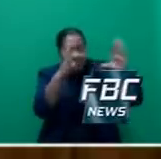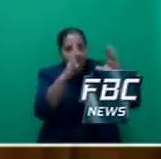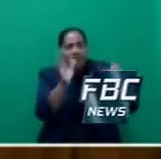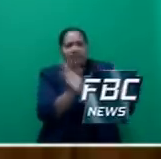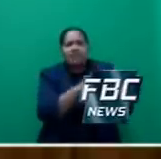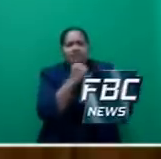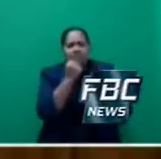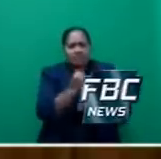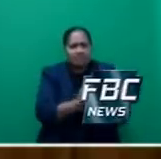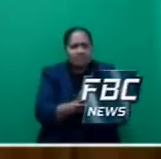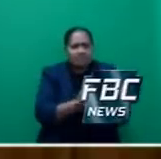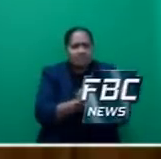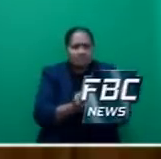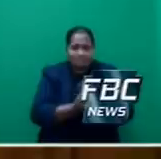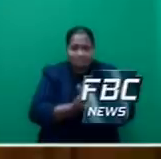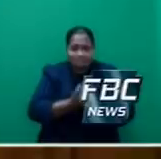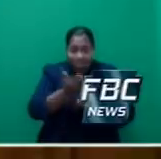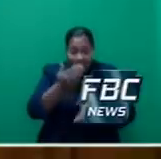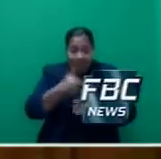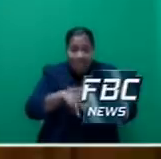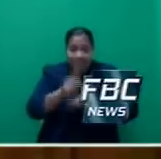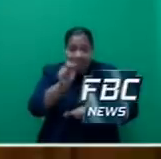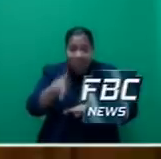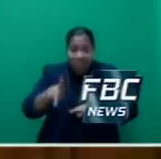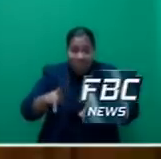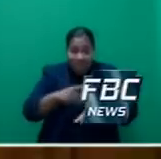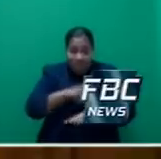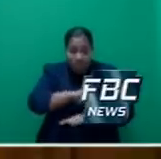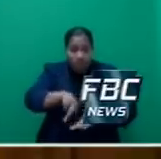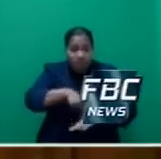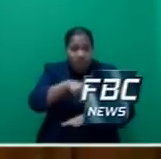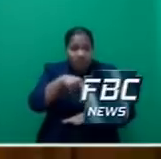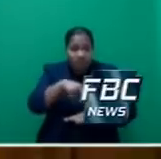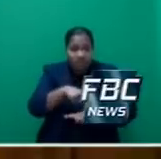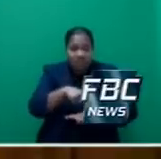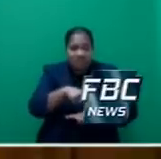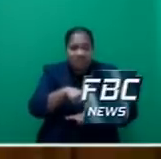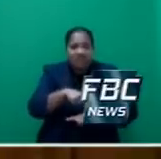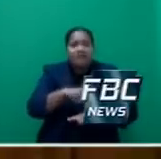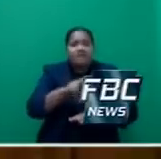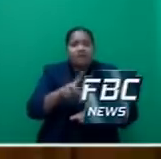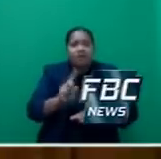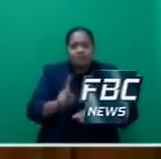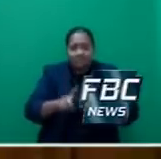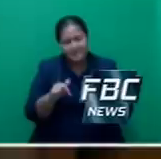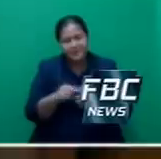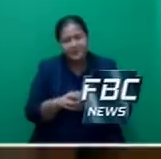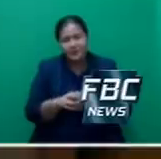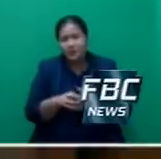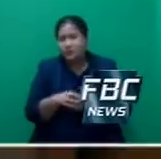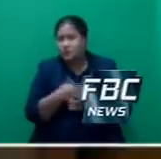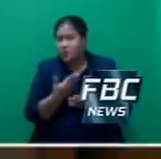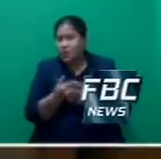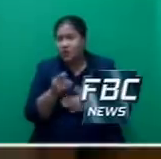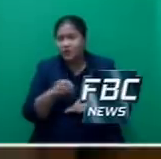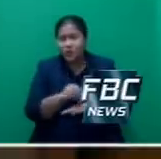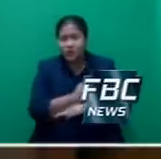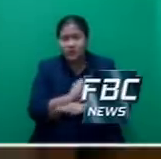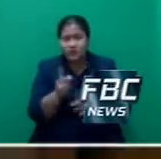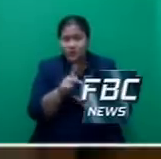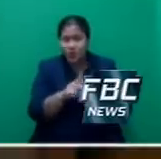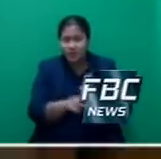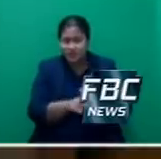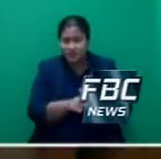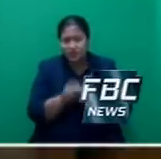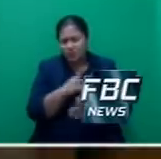it ties into the Pacific region's push for sustainable blue economy. We are all aware